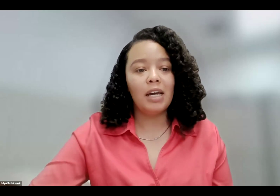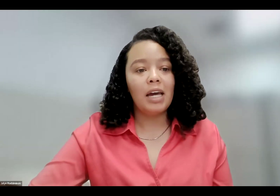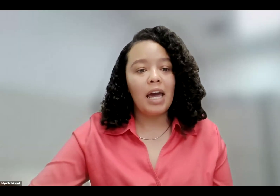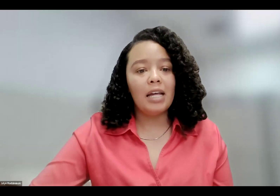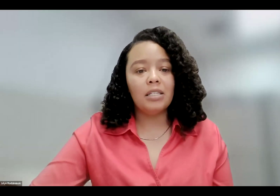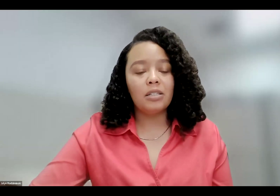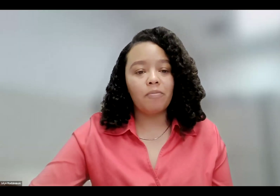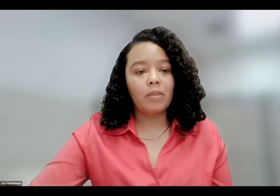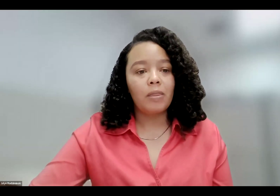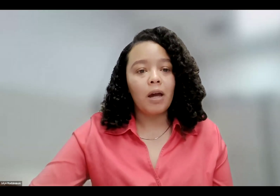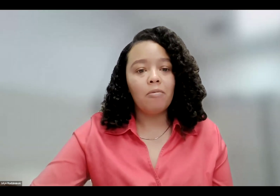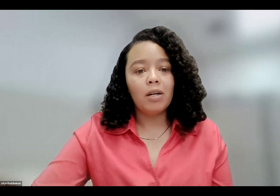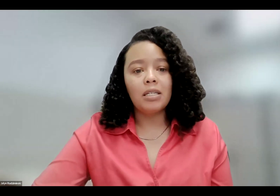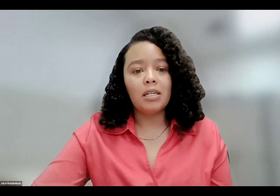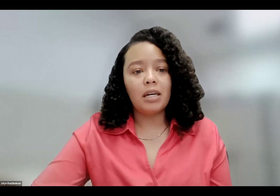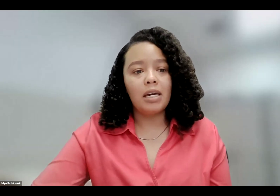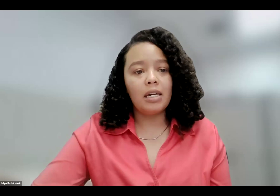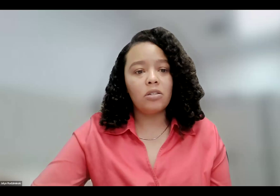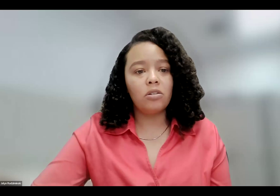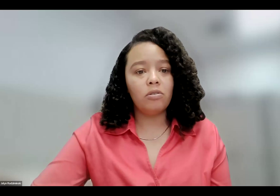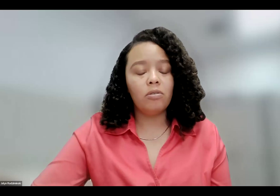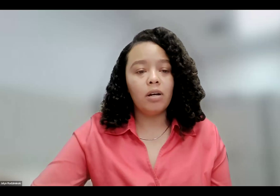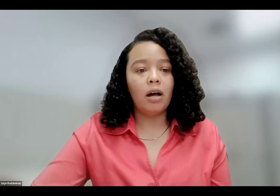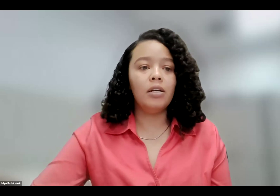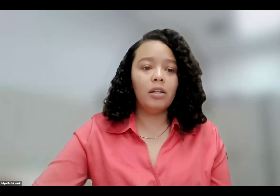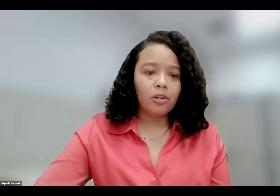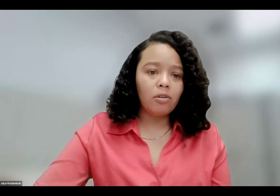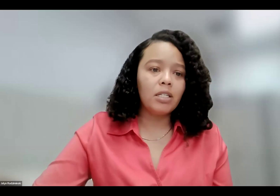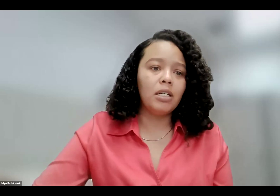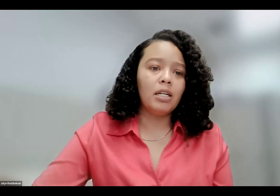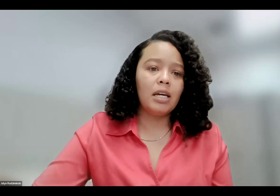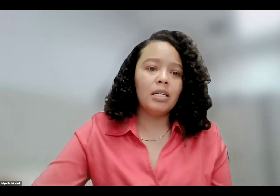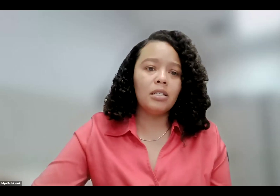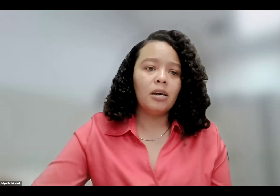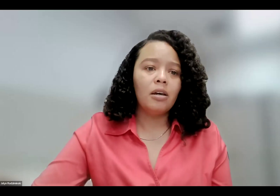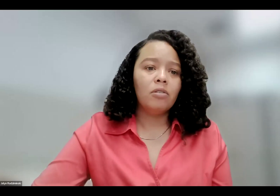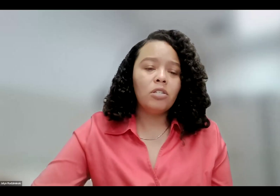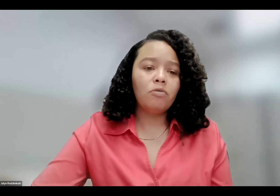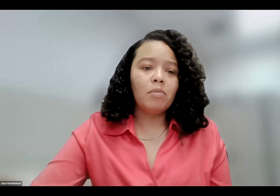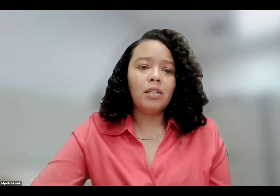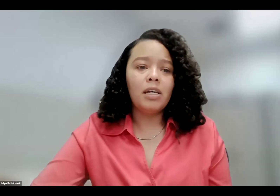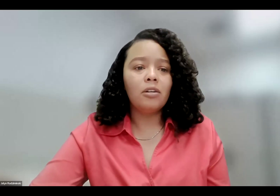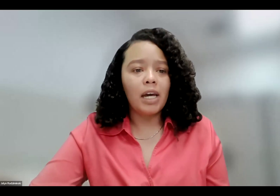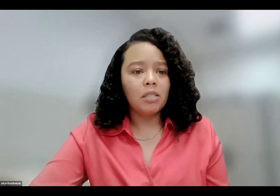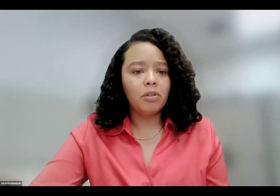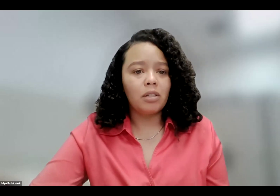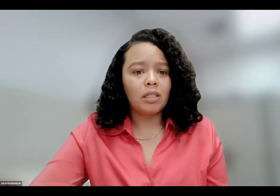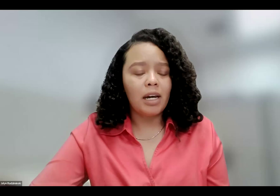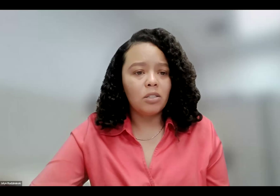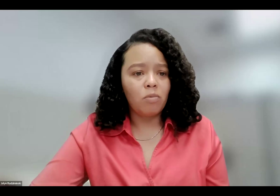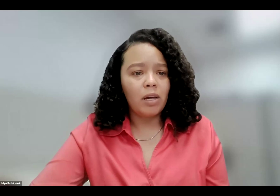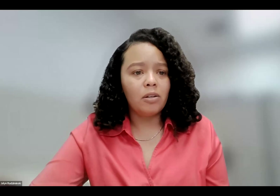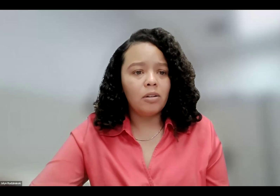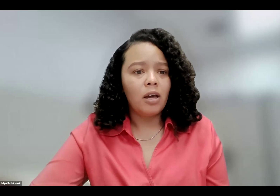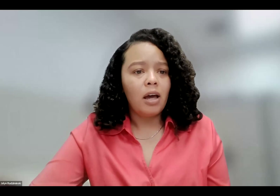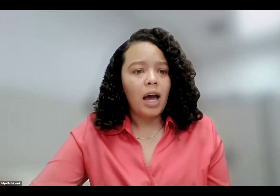well. And I wanted to kick it to another question is just from a legal and expert side